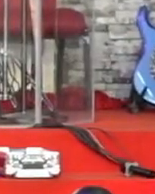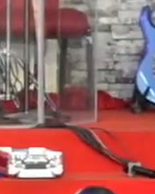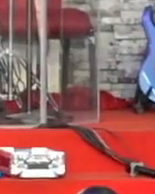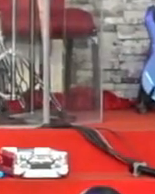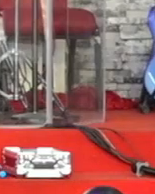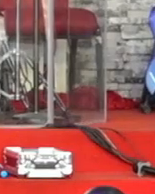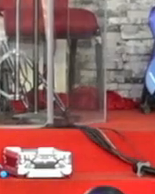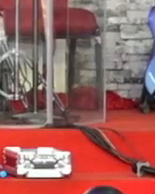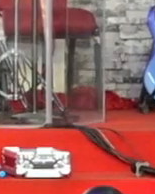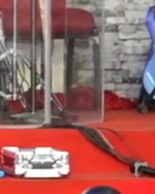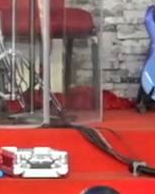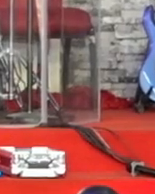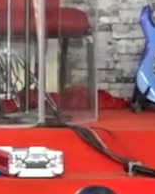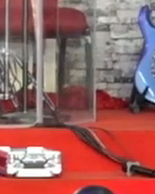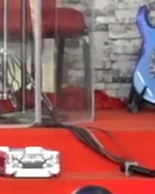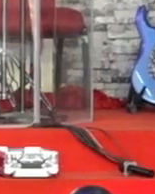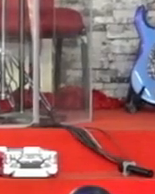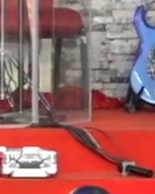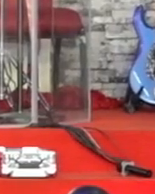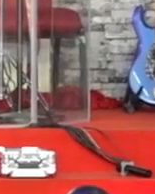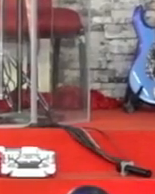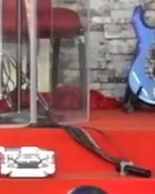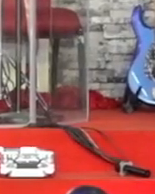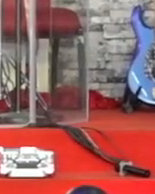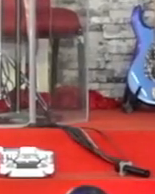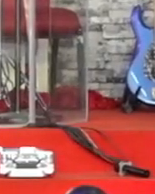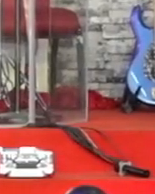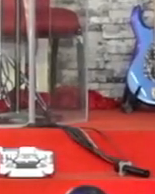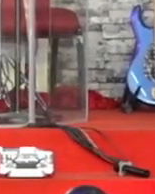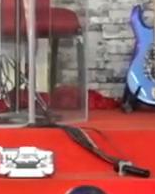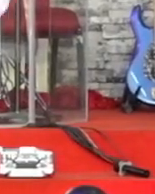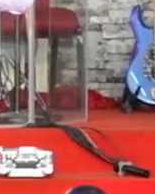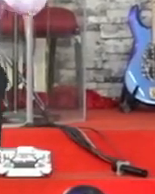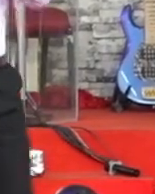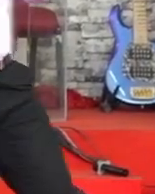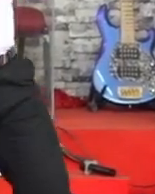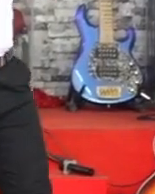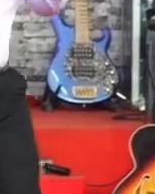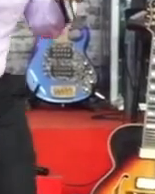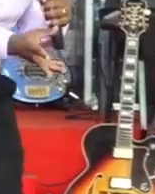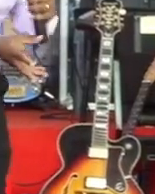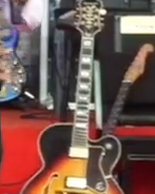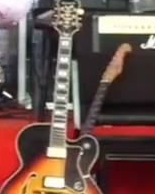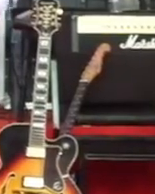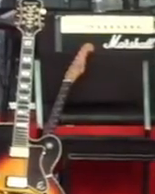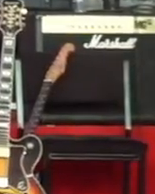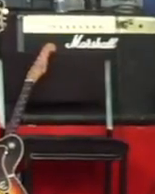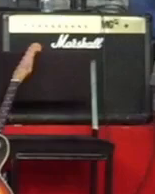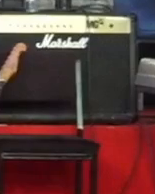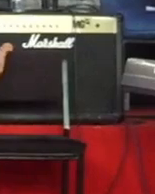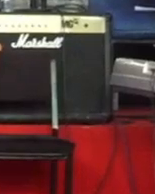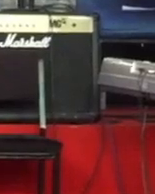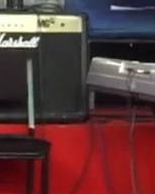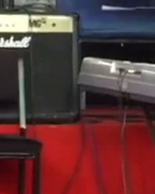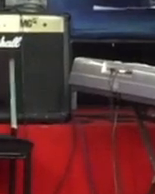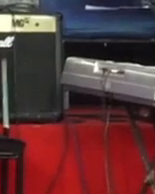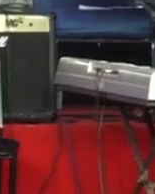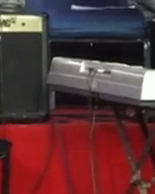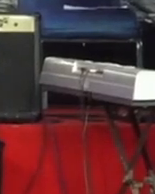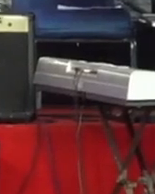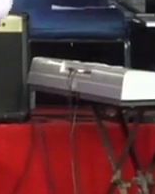are unjust. We have involved ourselves in bribe taking. We have not used the right